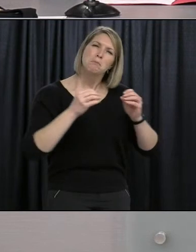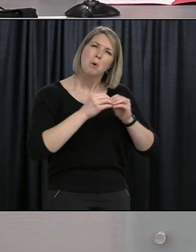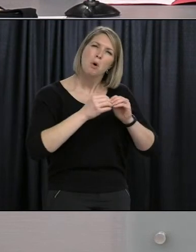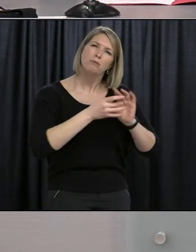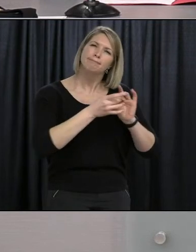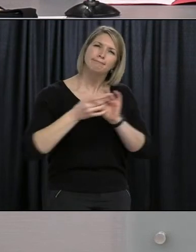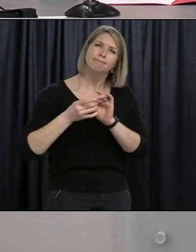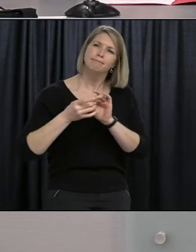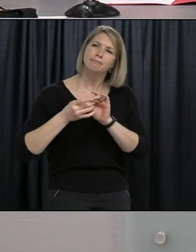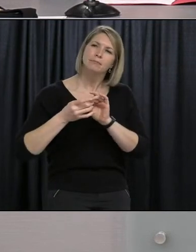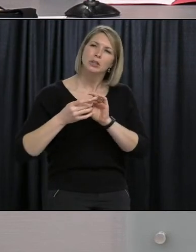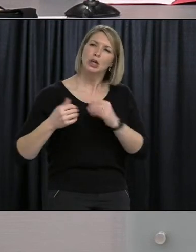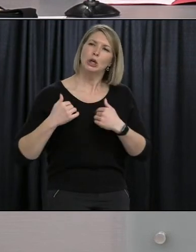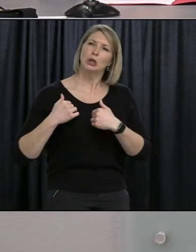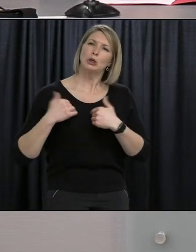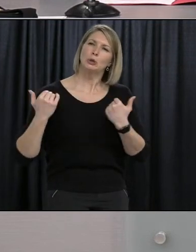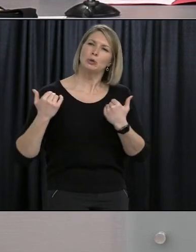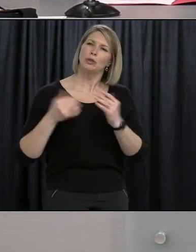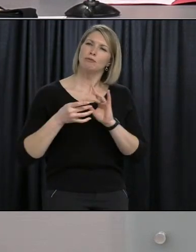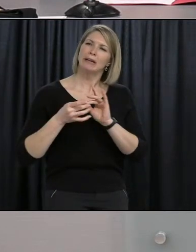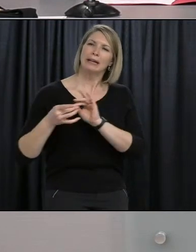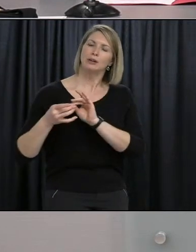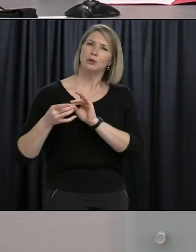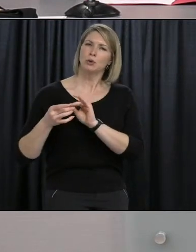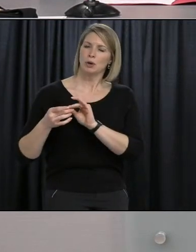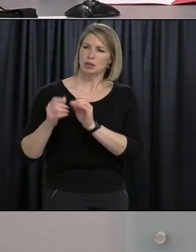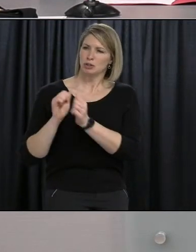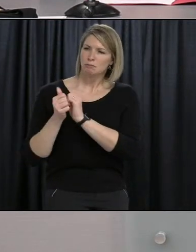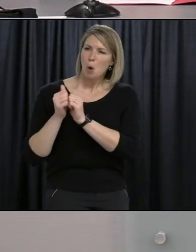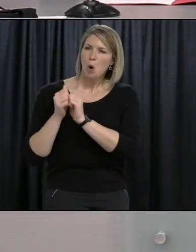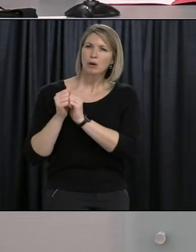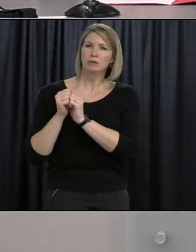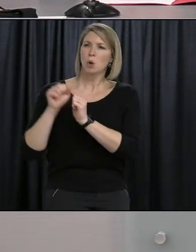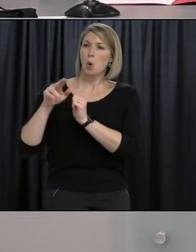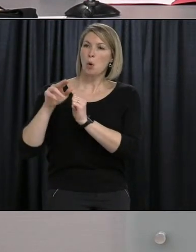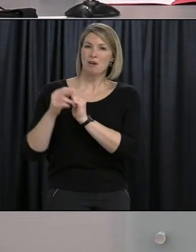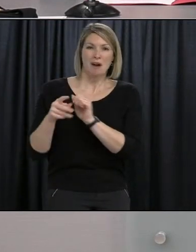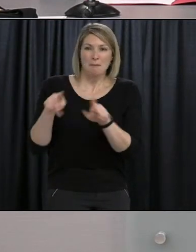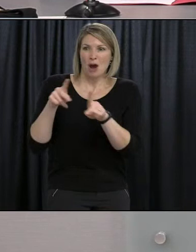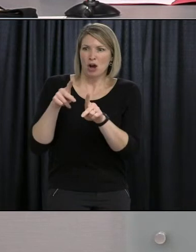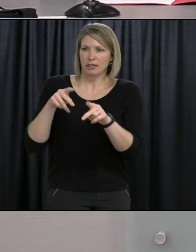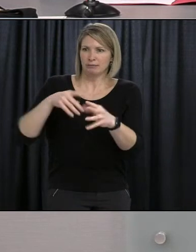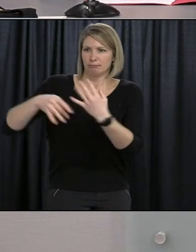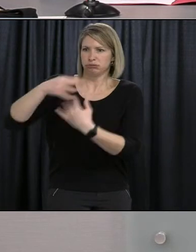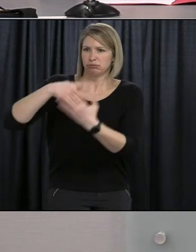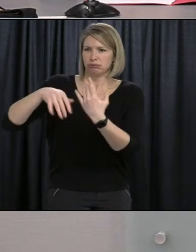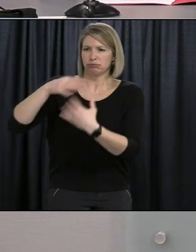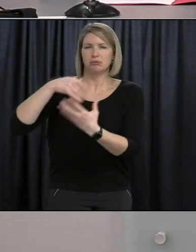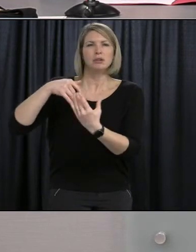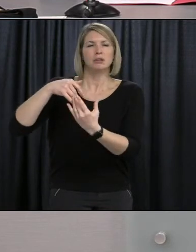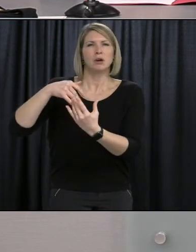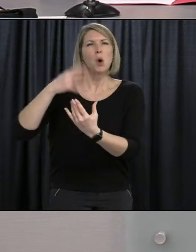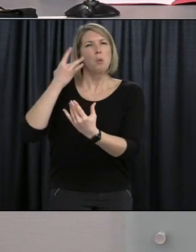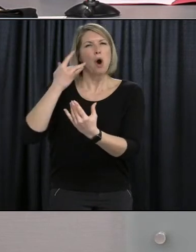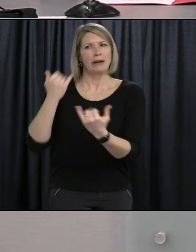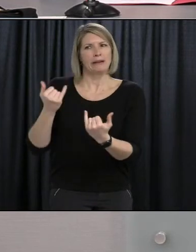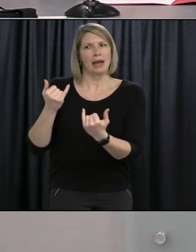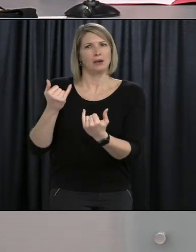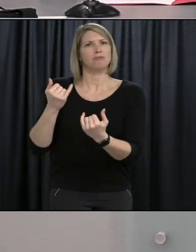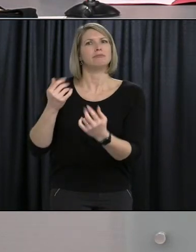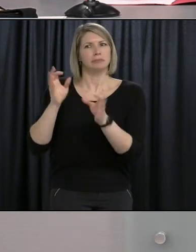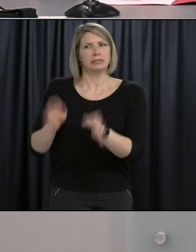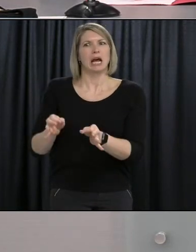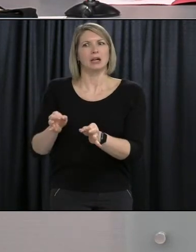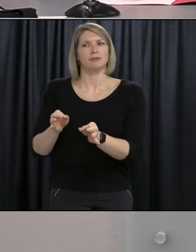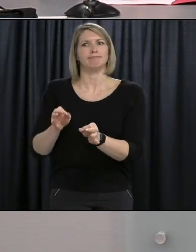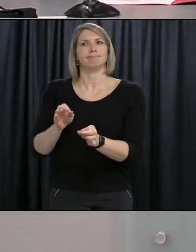requirement for young people who are at sports or other gatherings to isolate. First of all, why that specific grade